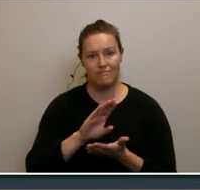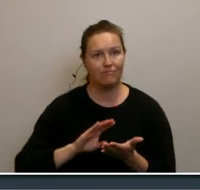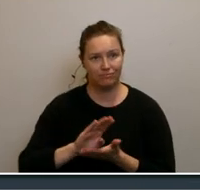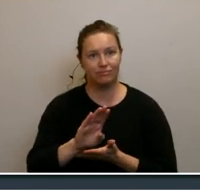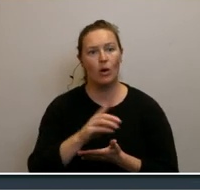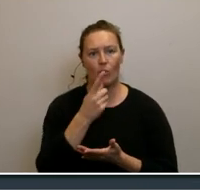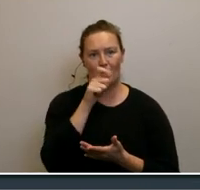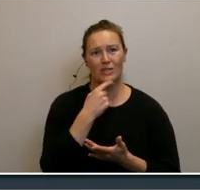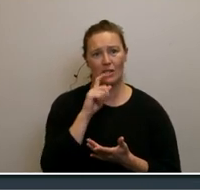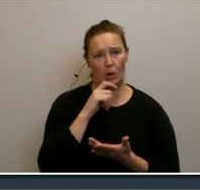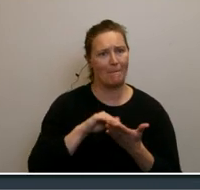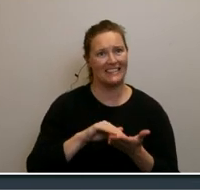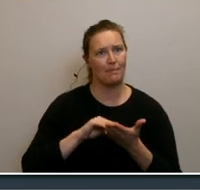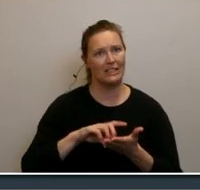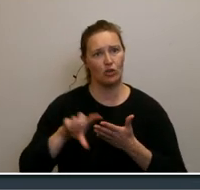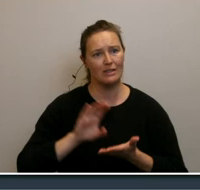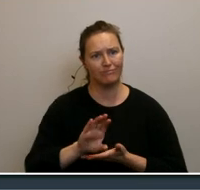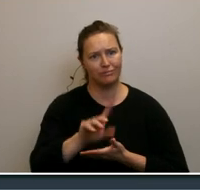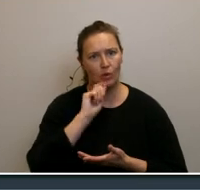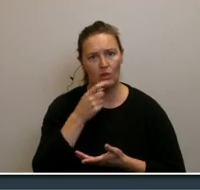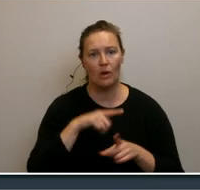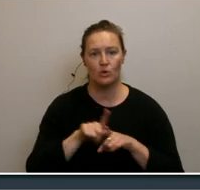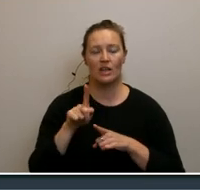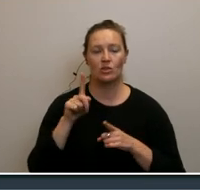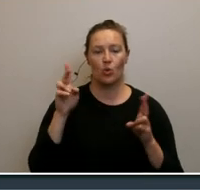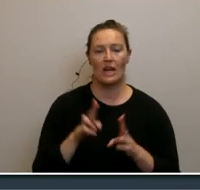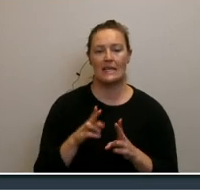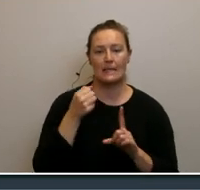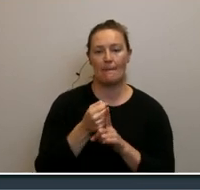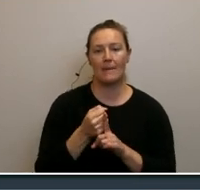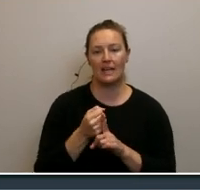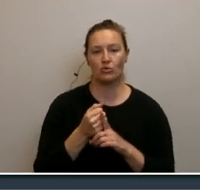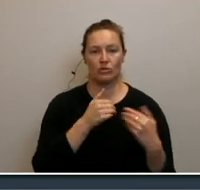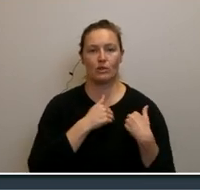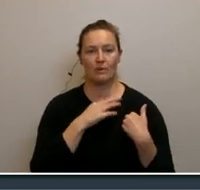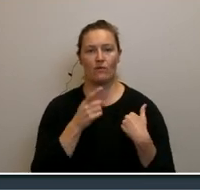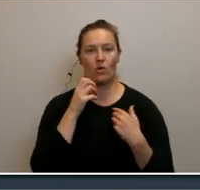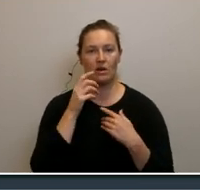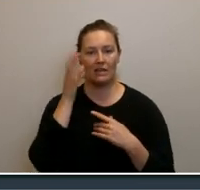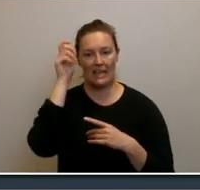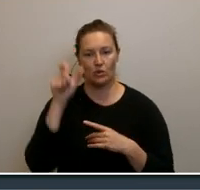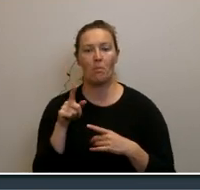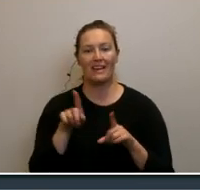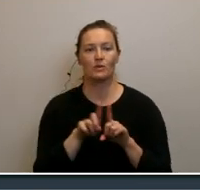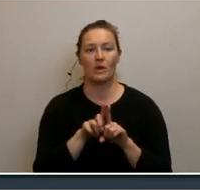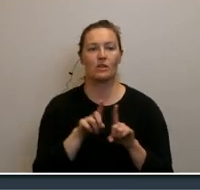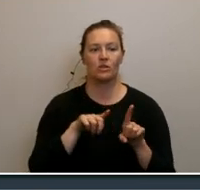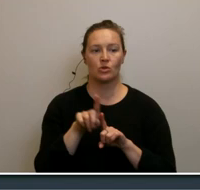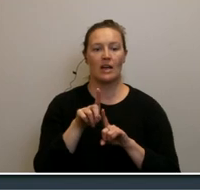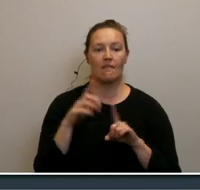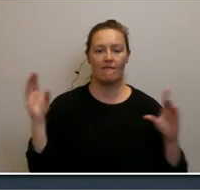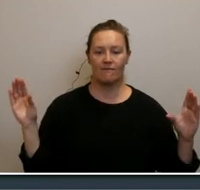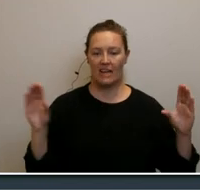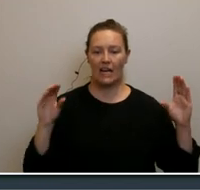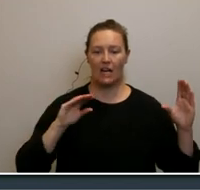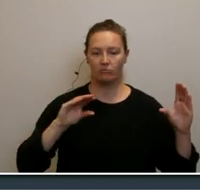millions towards this project. So I'm trying to lessen the impact on council, but also spread the funding volume